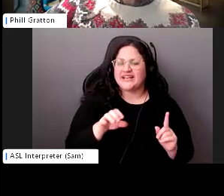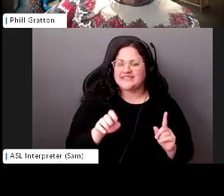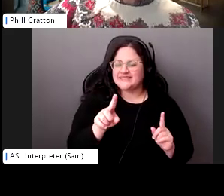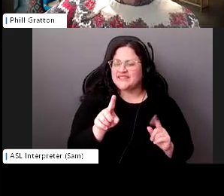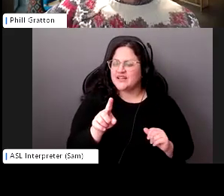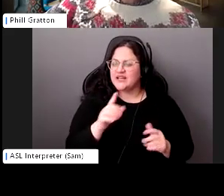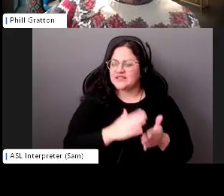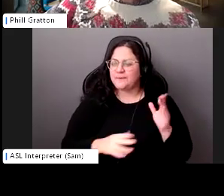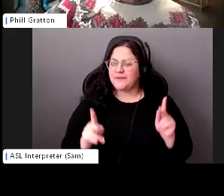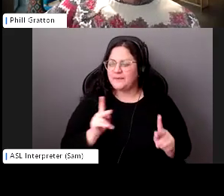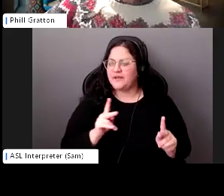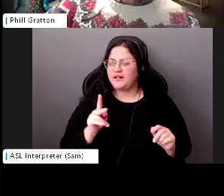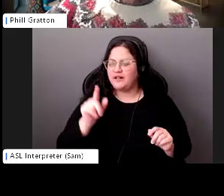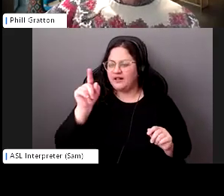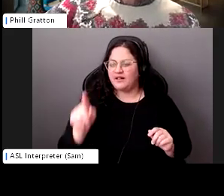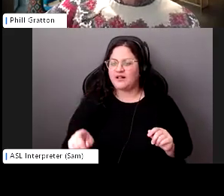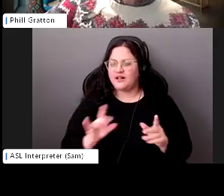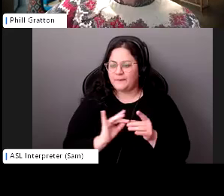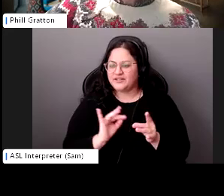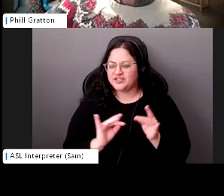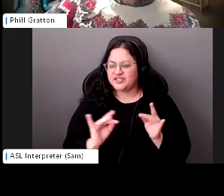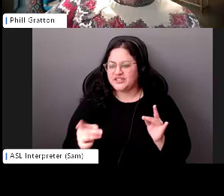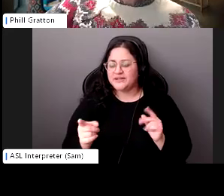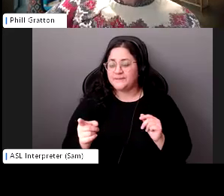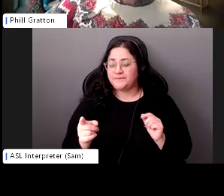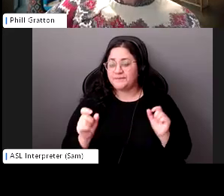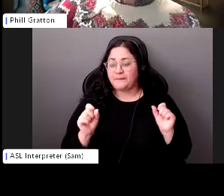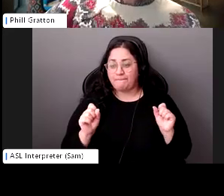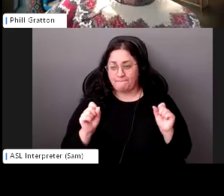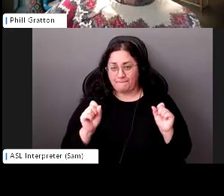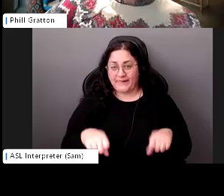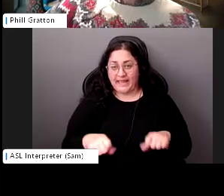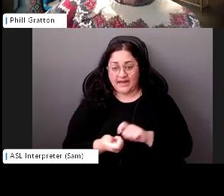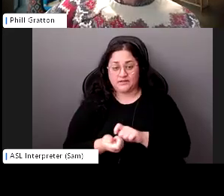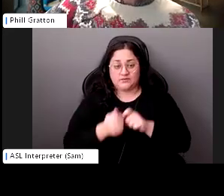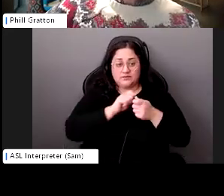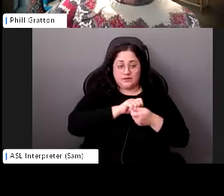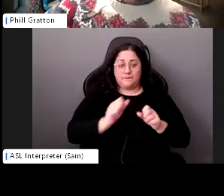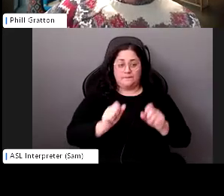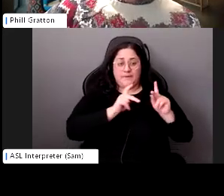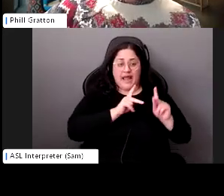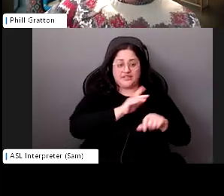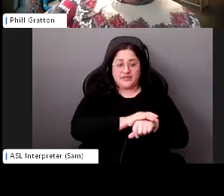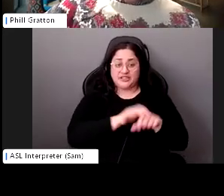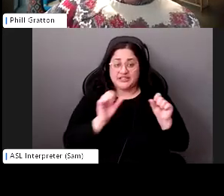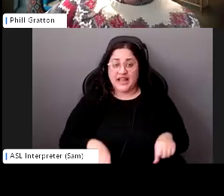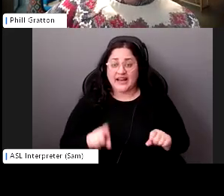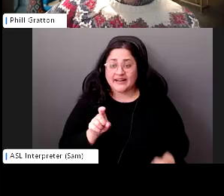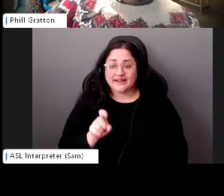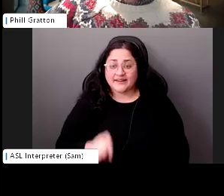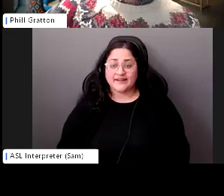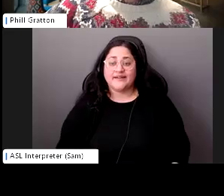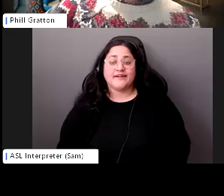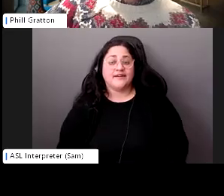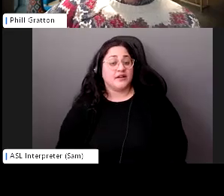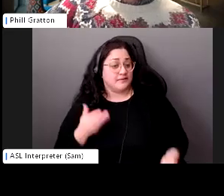good points. They're wondering, could you get ChatGPT to translate that back into English and see if that worked? That might be one way to